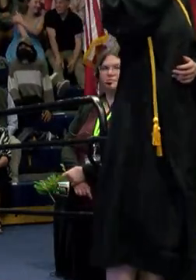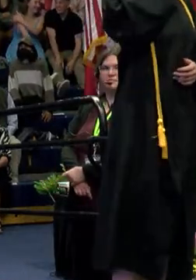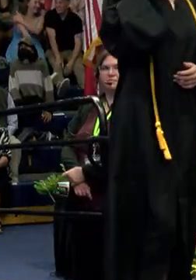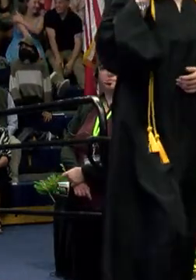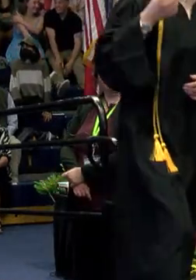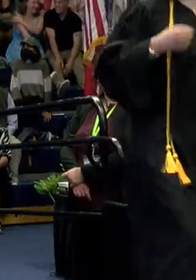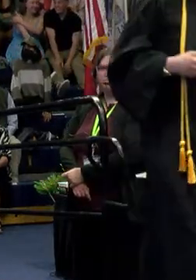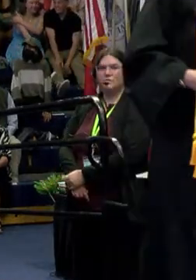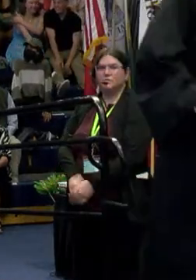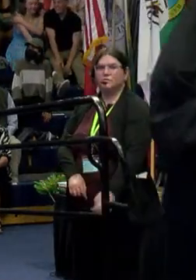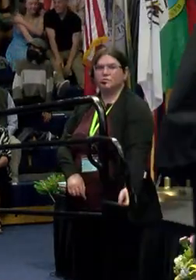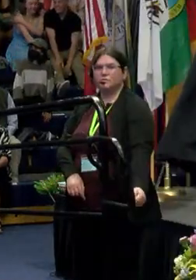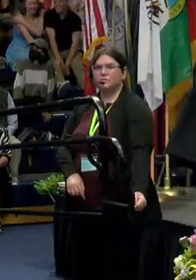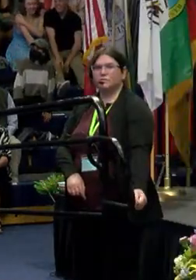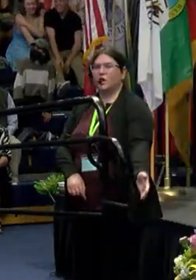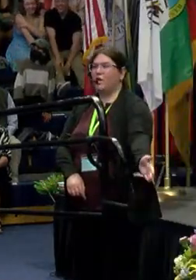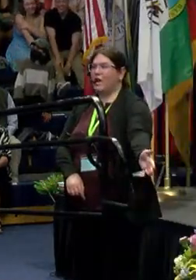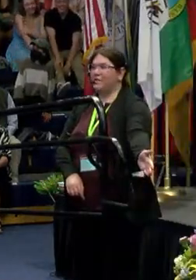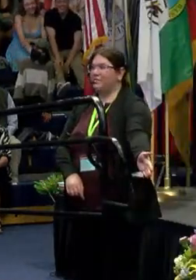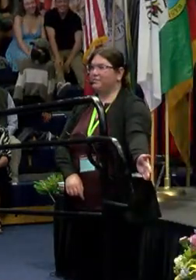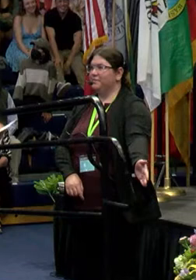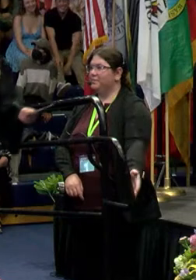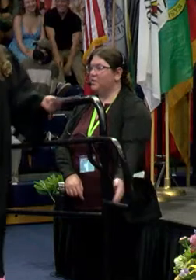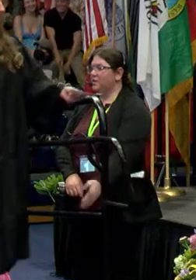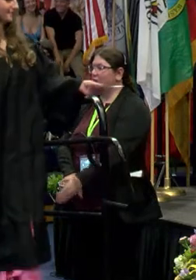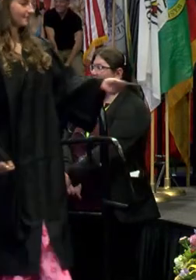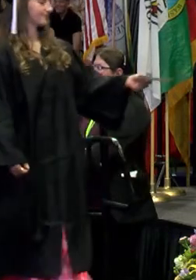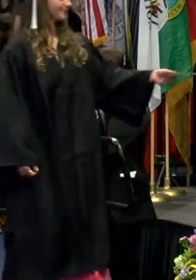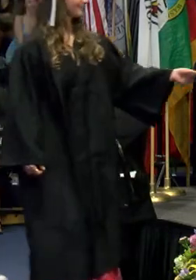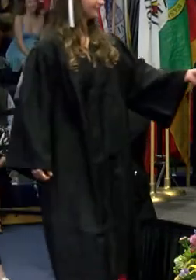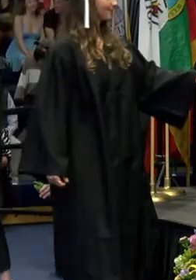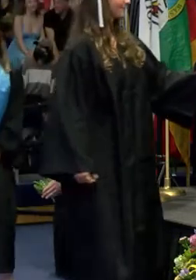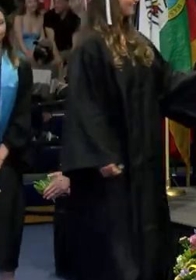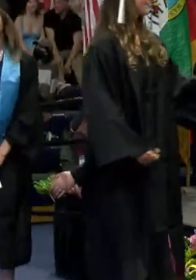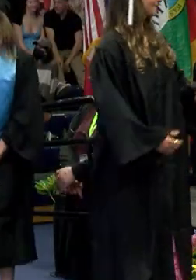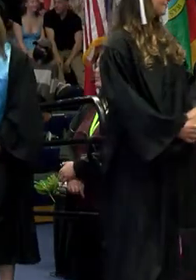Katrina Marie Senko, cum laude.